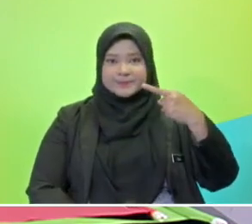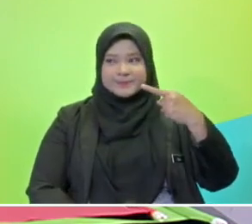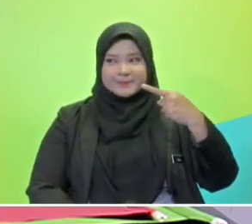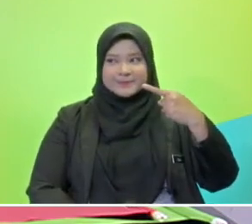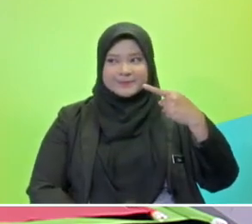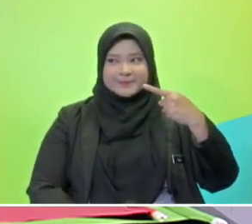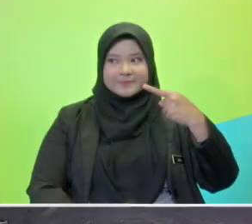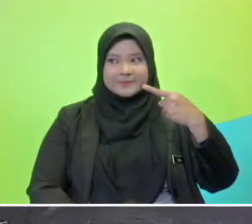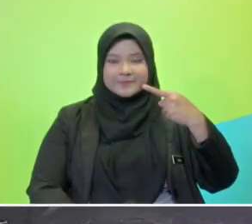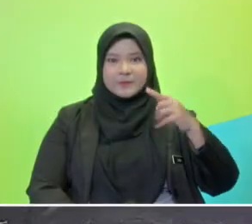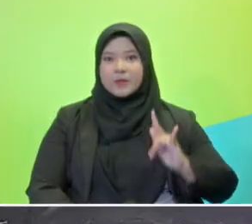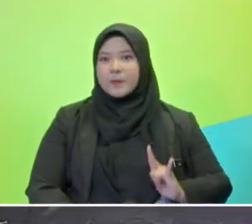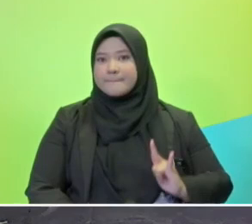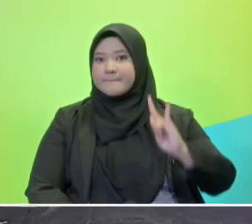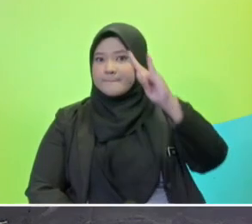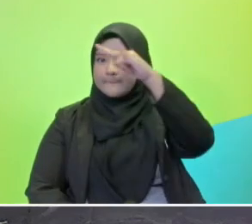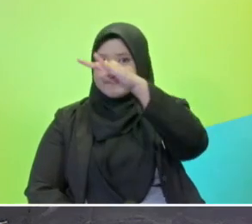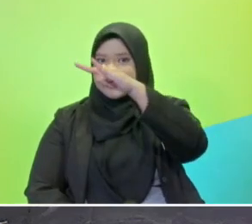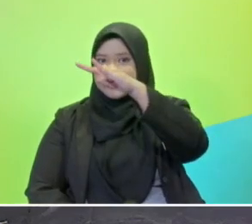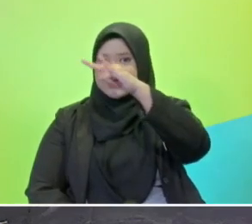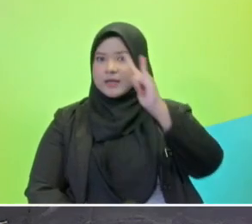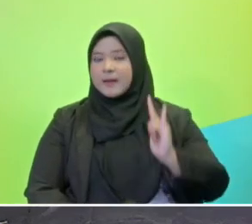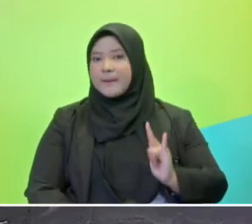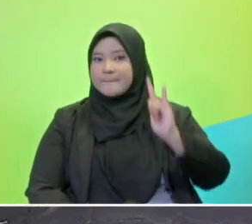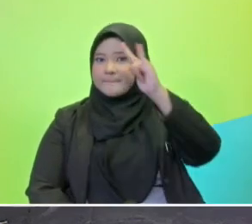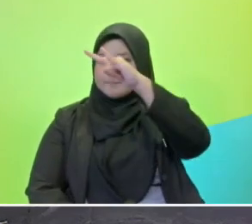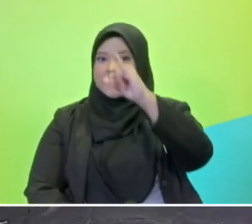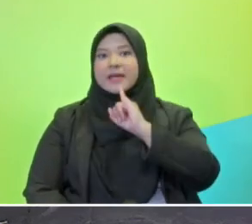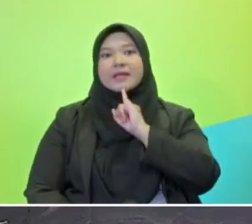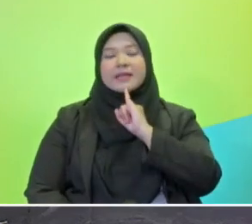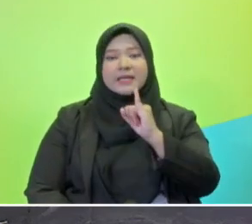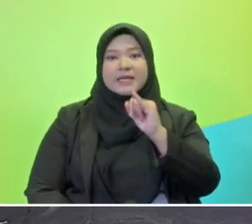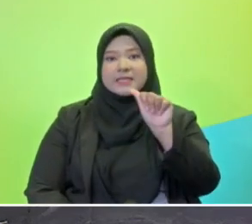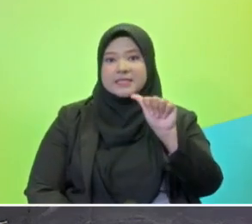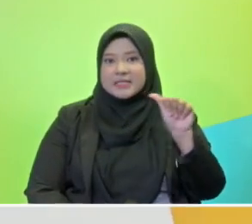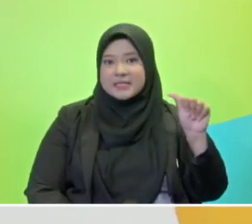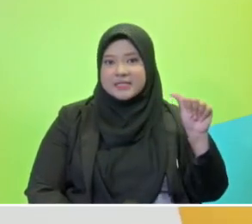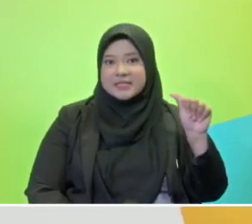we put the word plane? Is it the pets, food or toys? Once again, Azra.